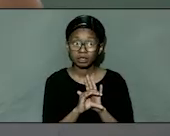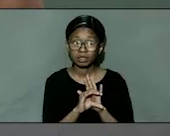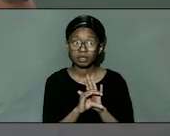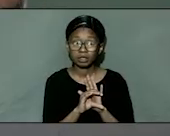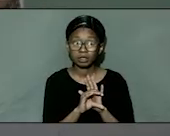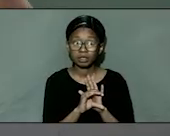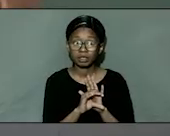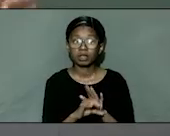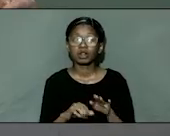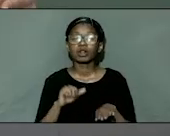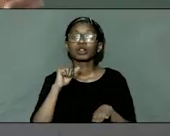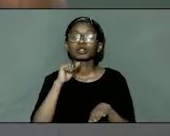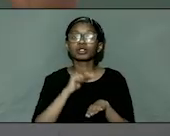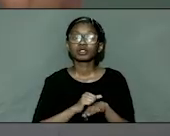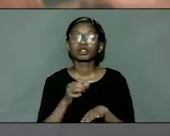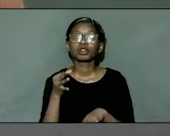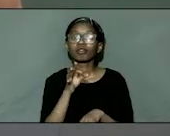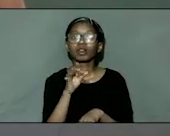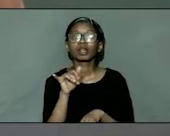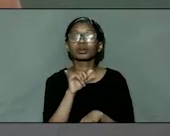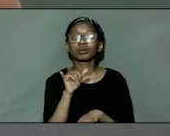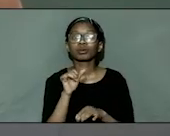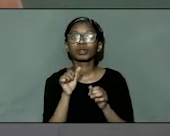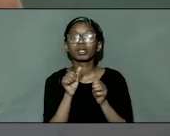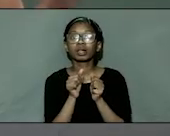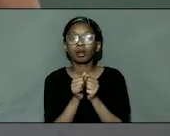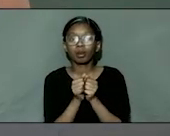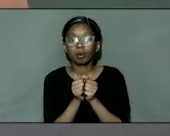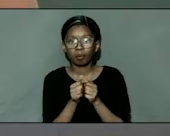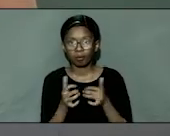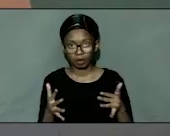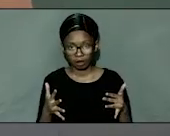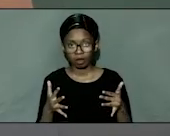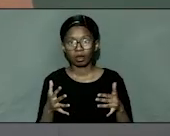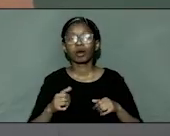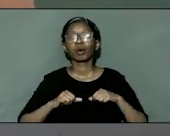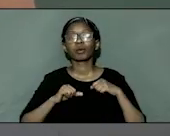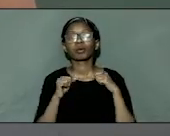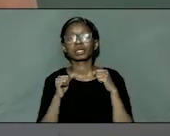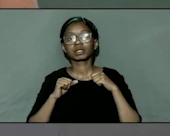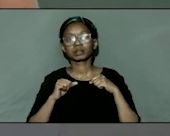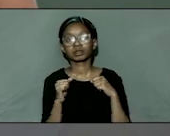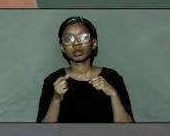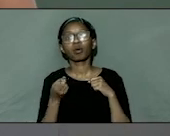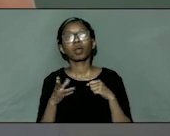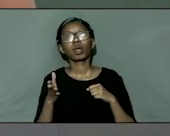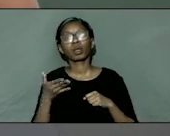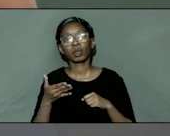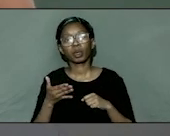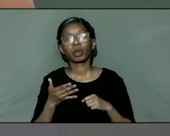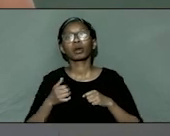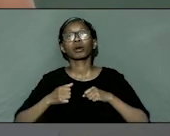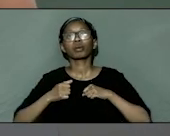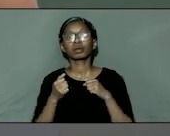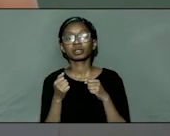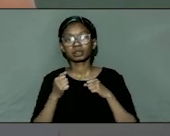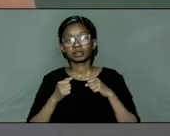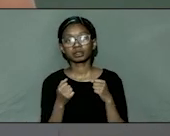It's stoneflies without wings. Again. Yeah. And then those with unfavorable,